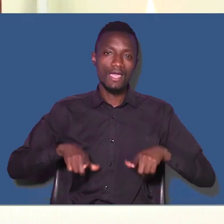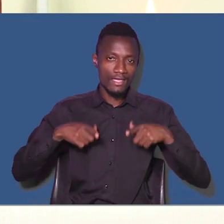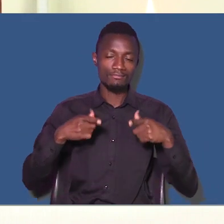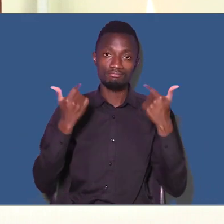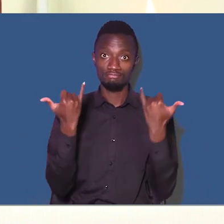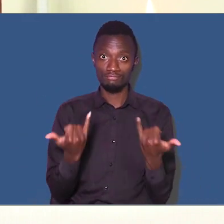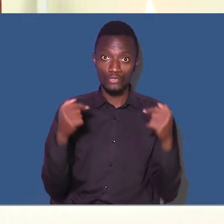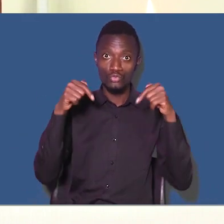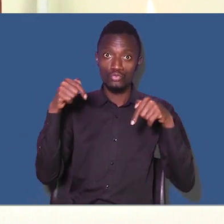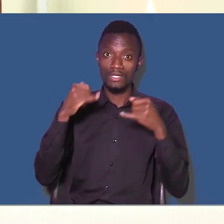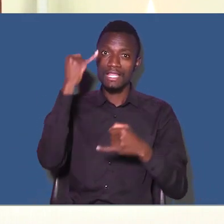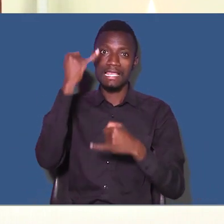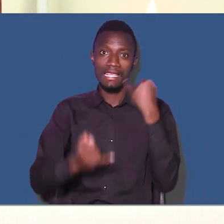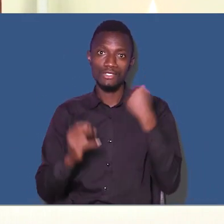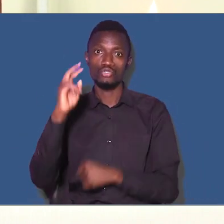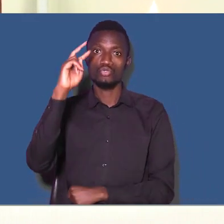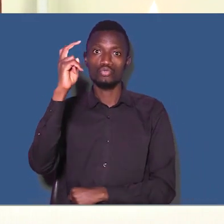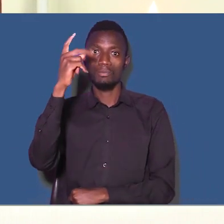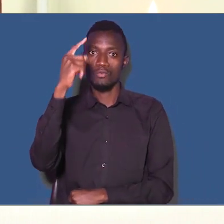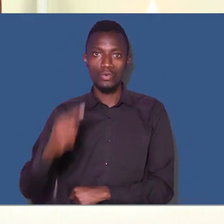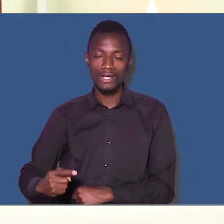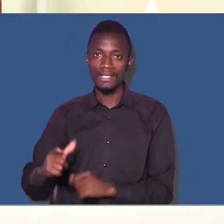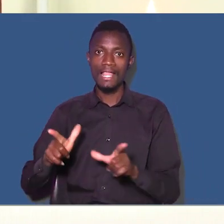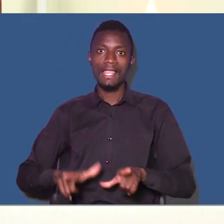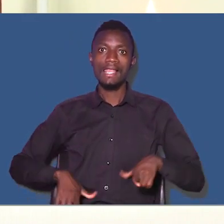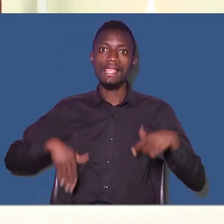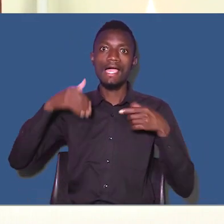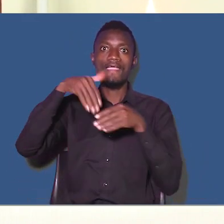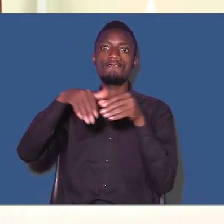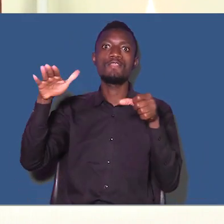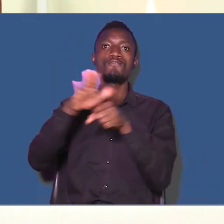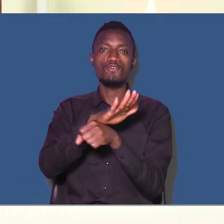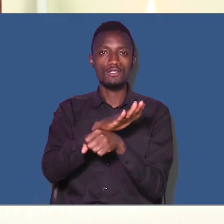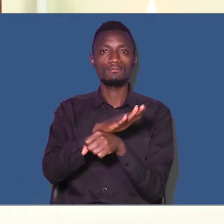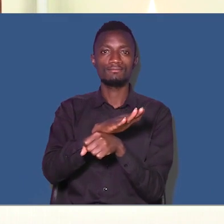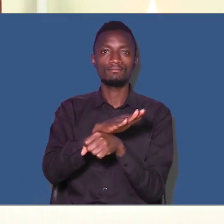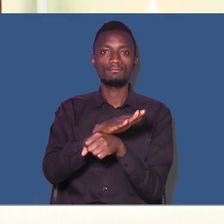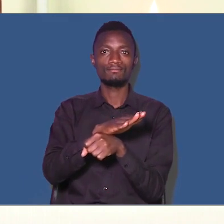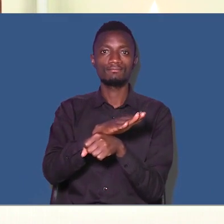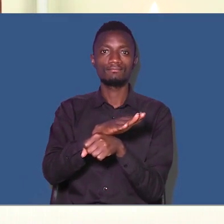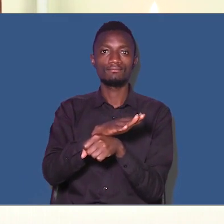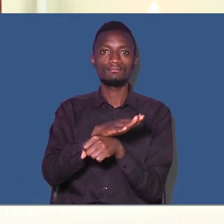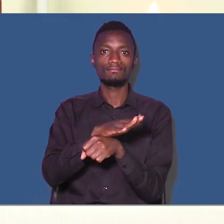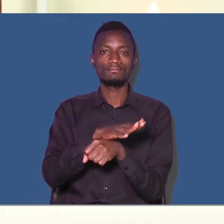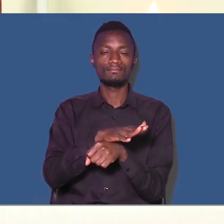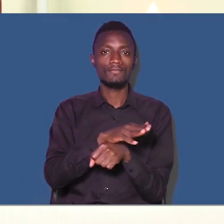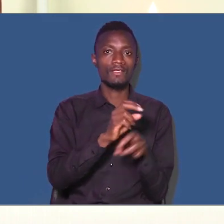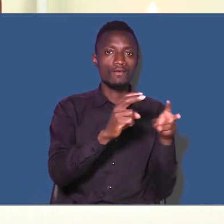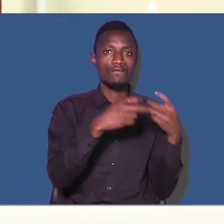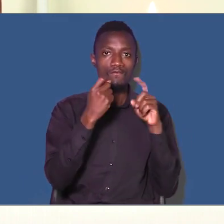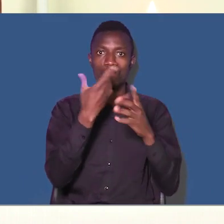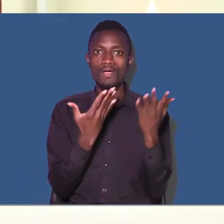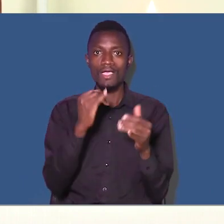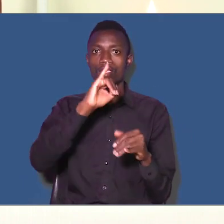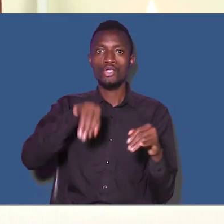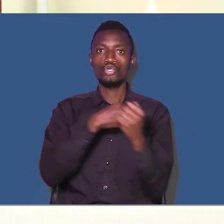last topic is life in abundance. And we shall anchor it in John chapter 10, verse